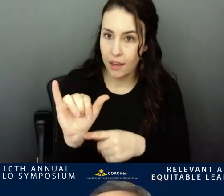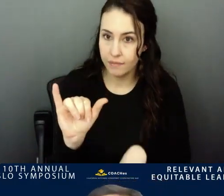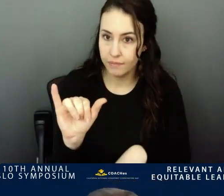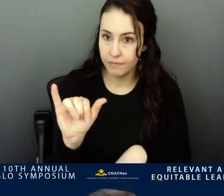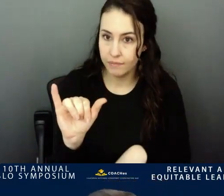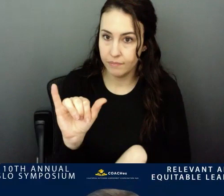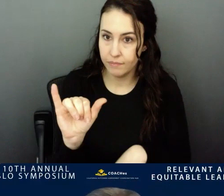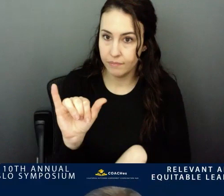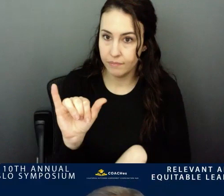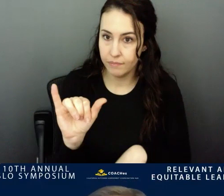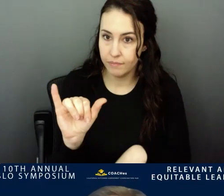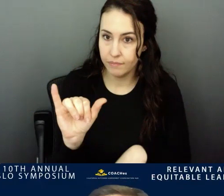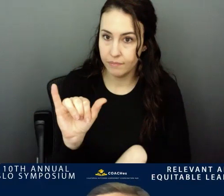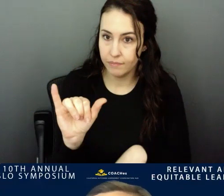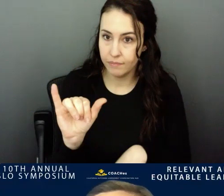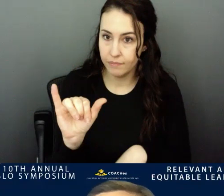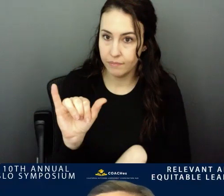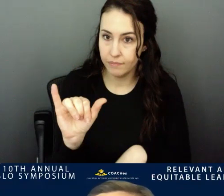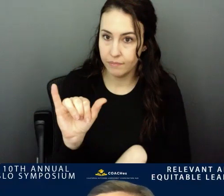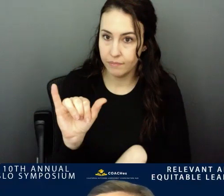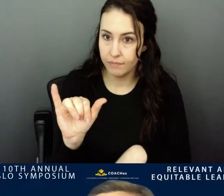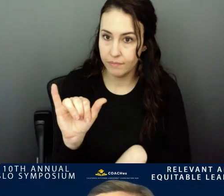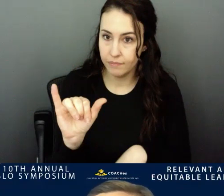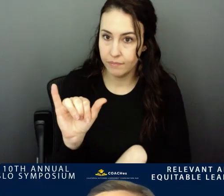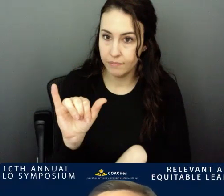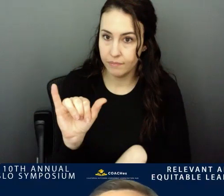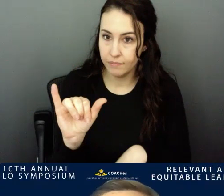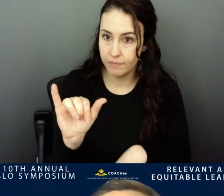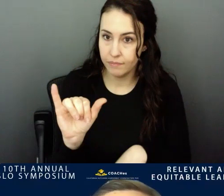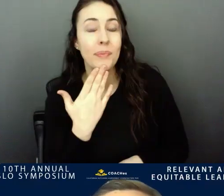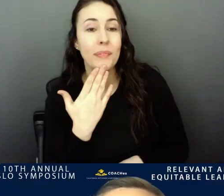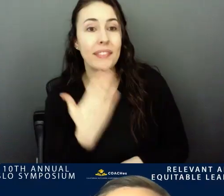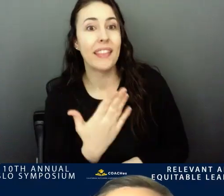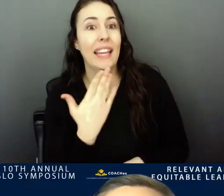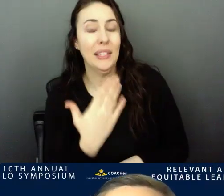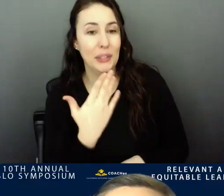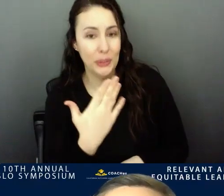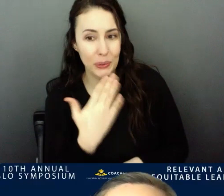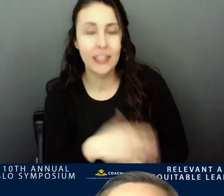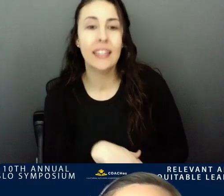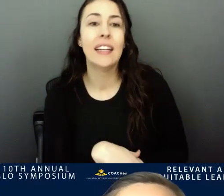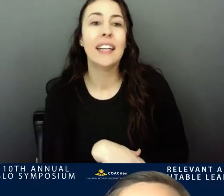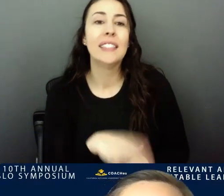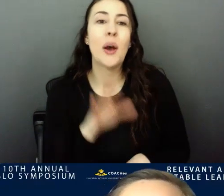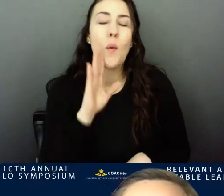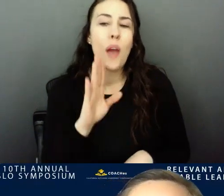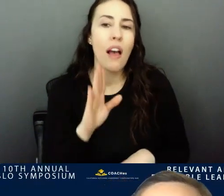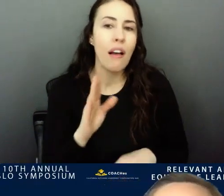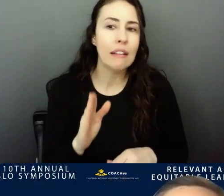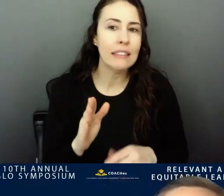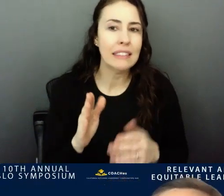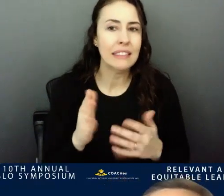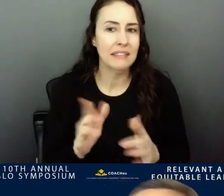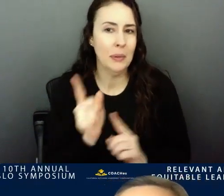Thank you. That was a great answer to that. So I think we can call it, we're going to call it a minute early. I don't think anyone will be